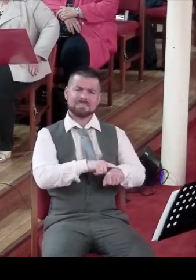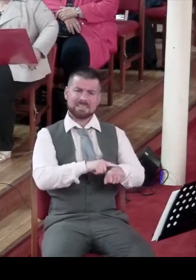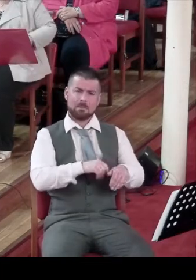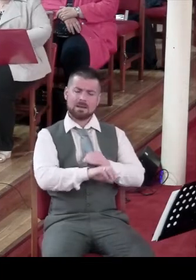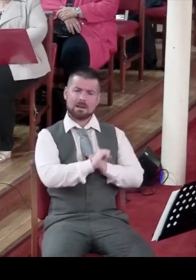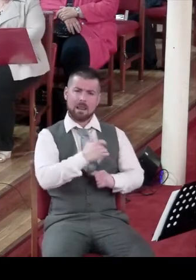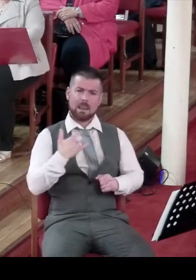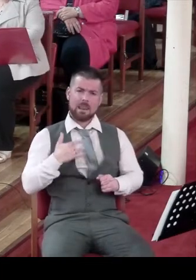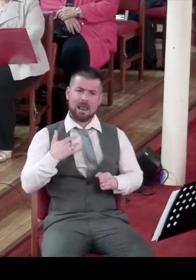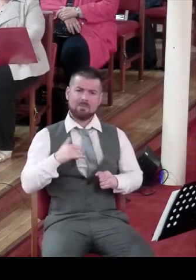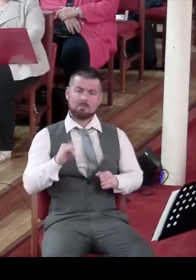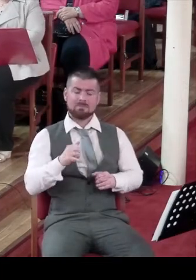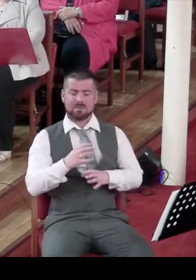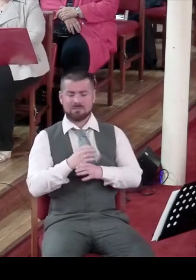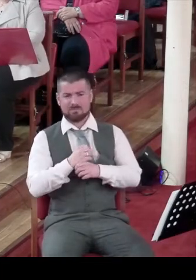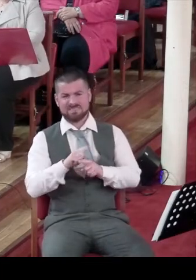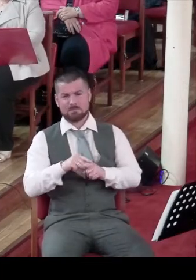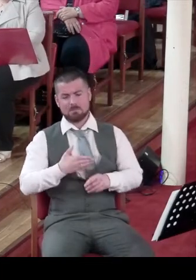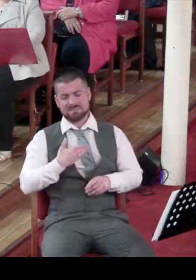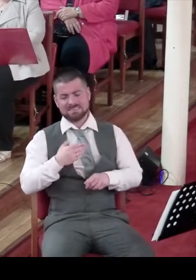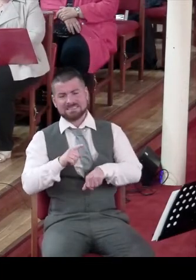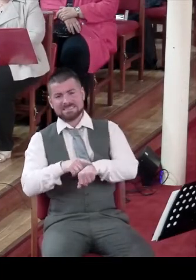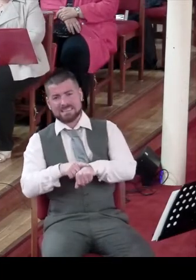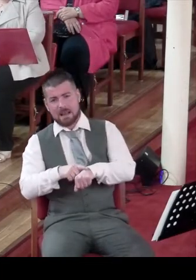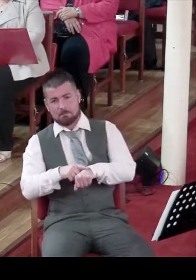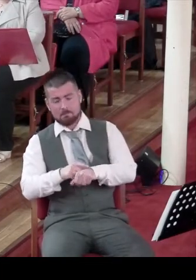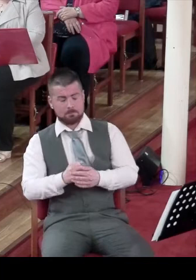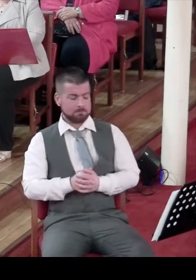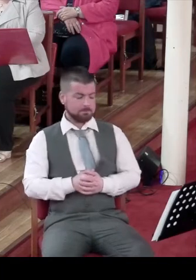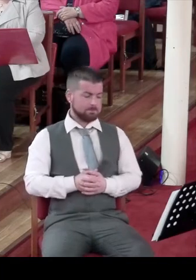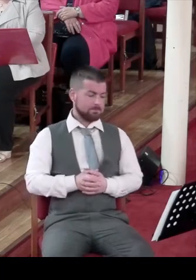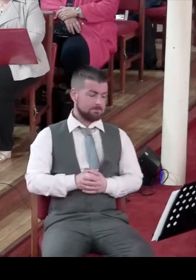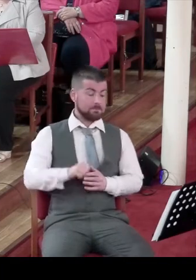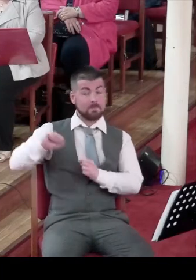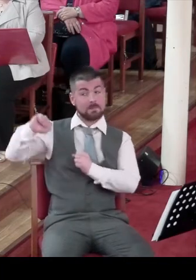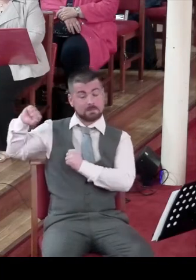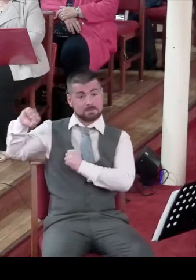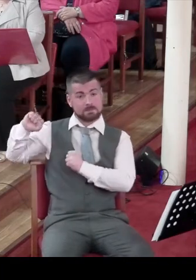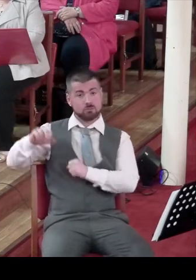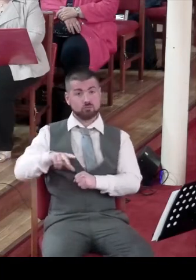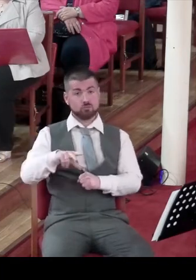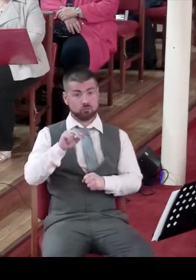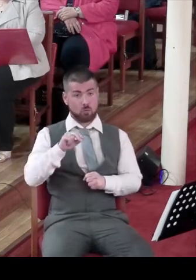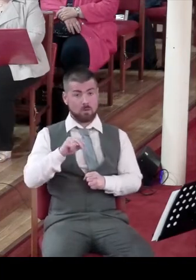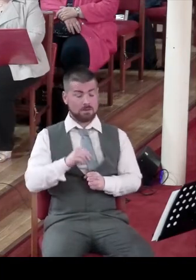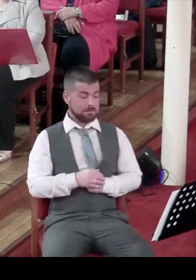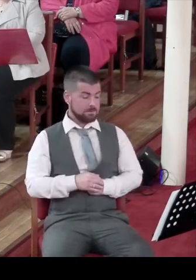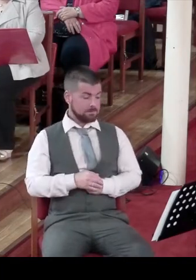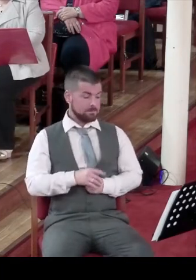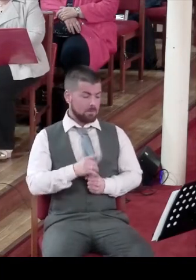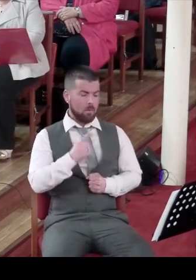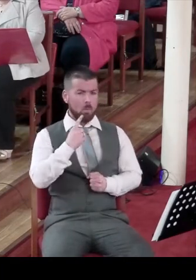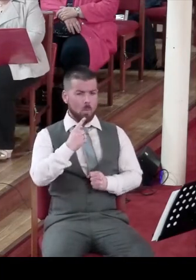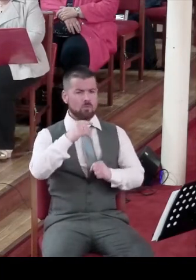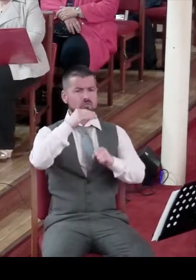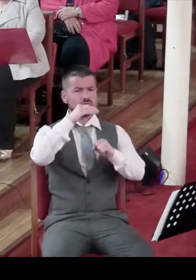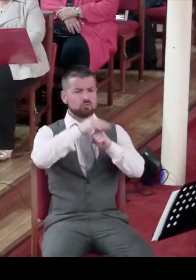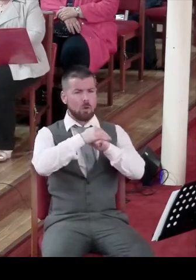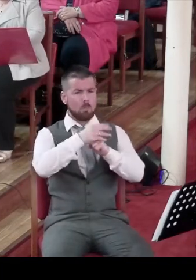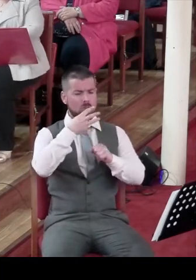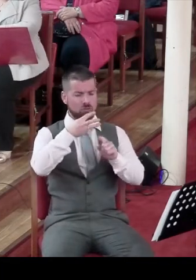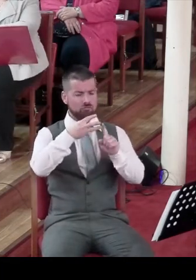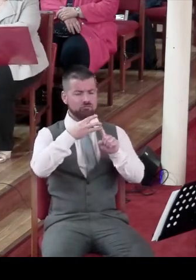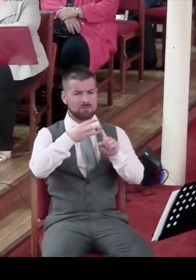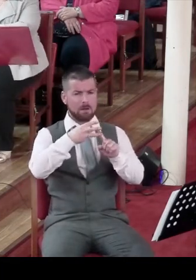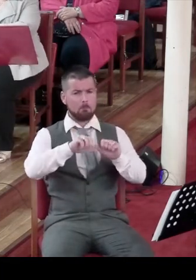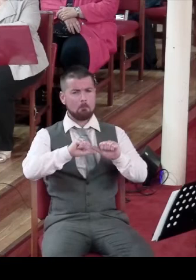time of bereavement. For my choice, it's probably one of the top three